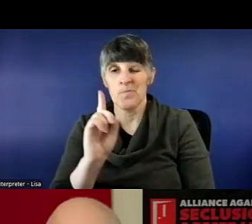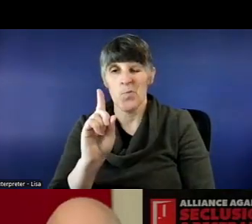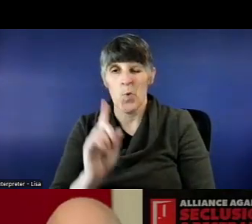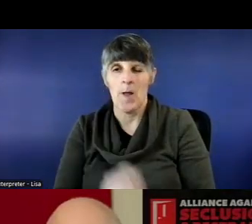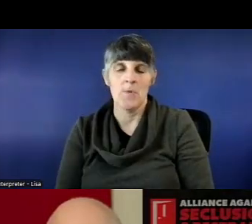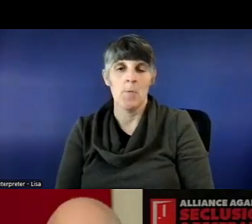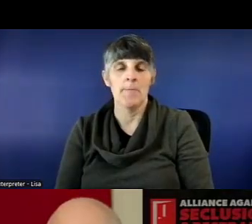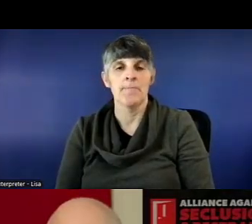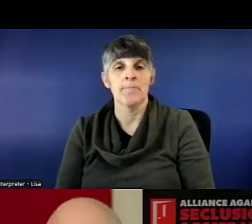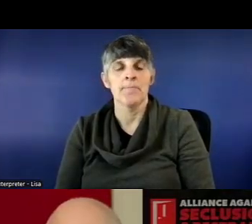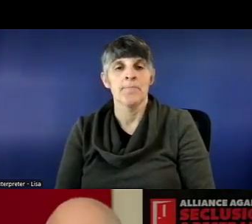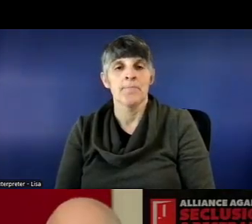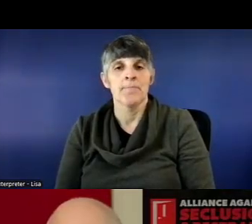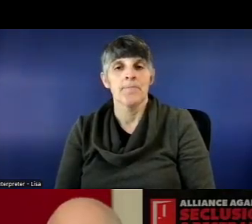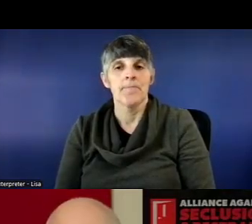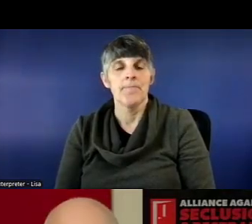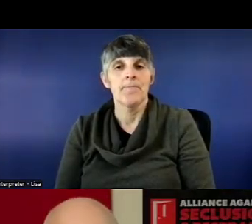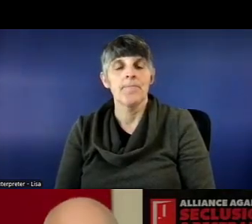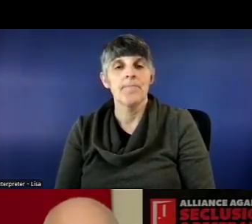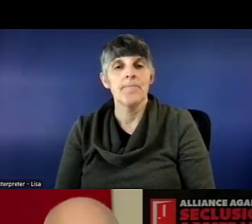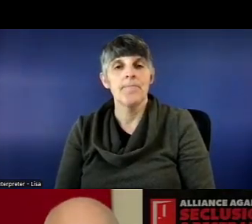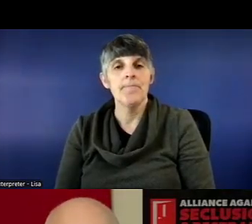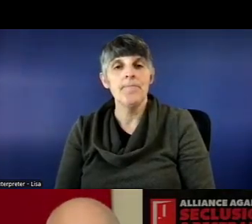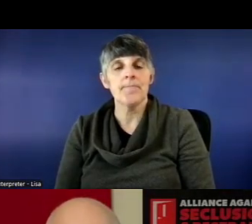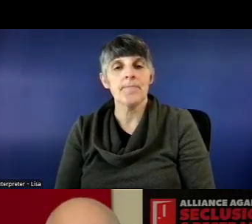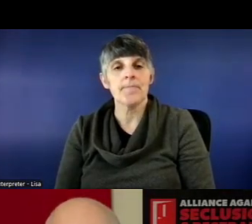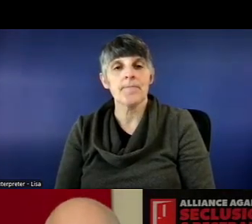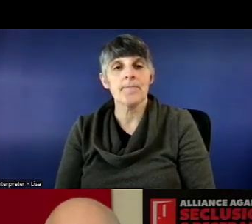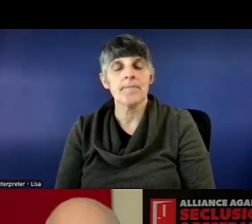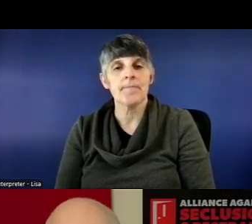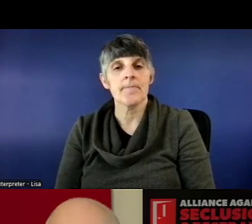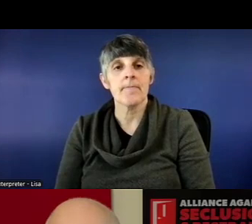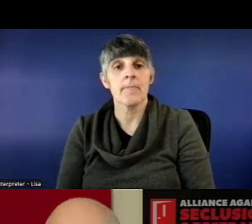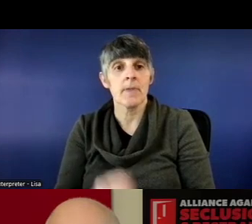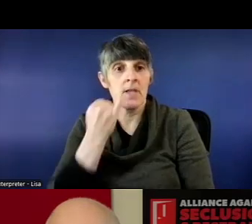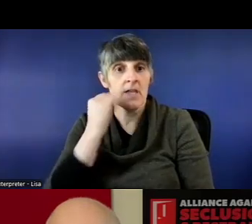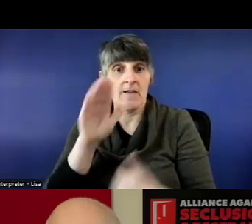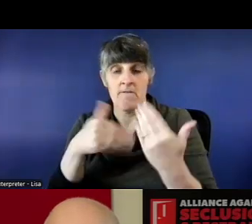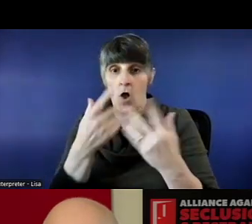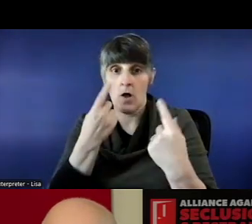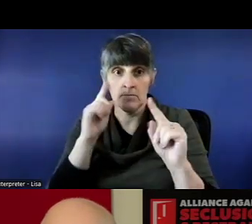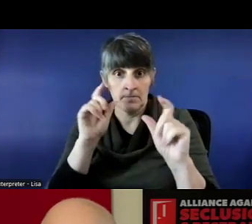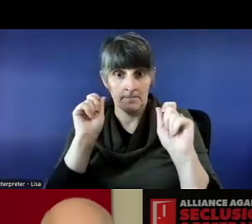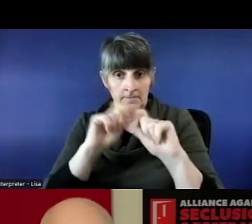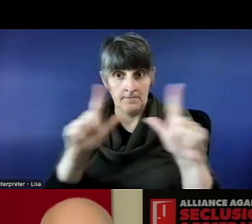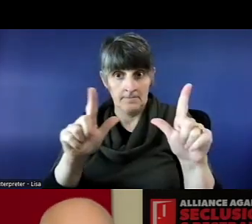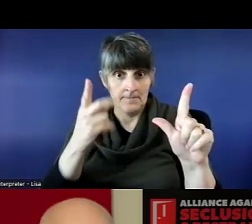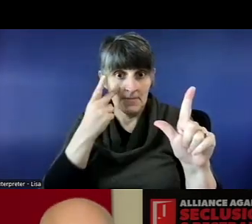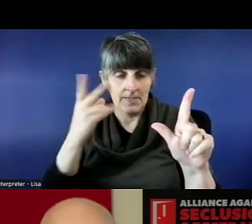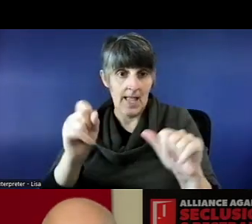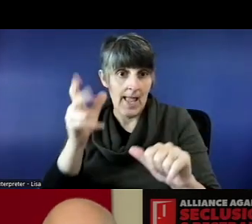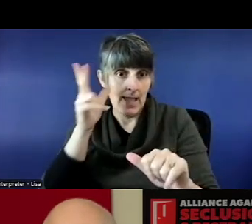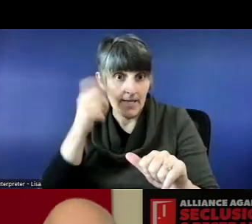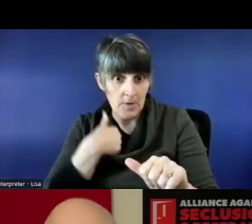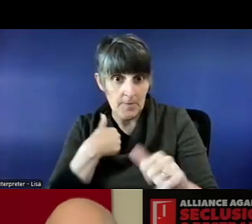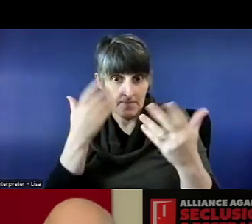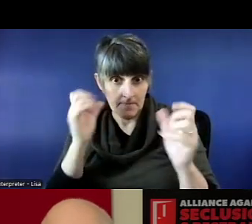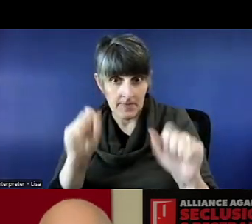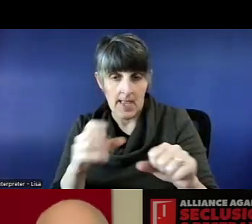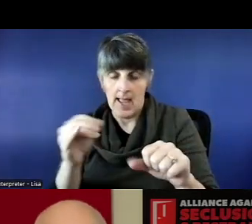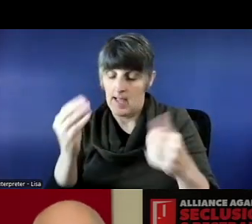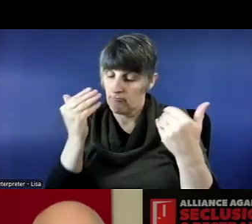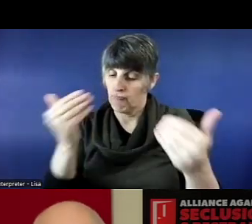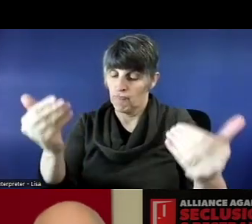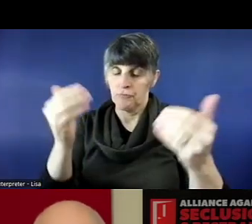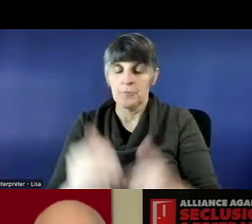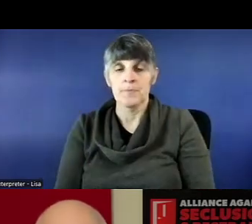second here to get everything ready to roll. And if all has gone well, you can hear me and you can see my screen, and we are ready